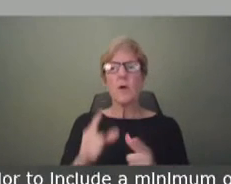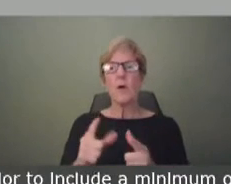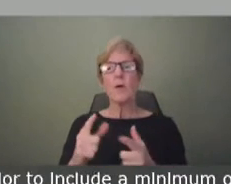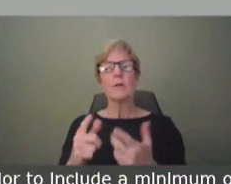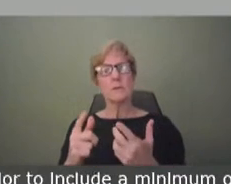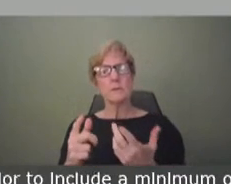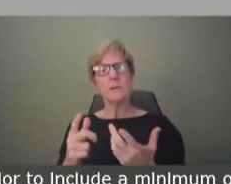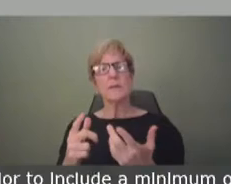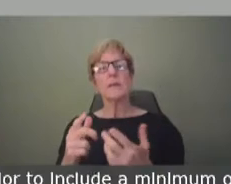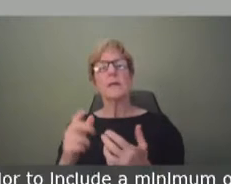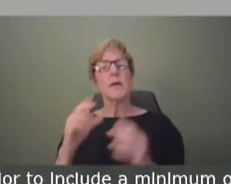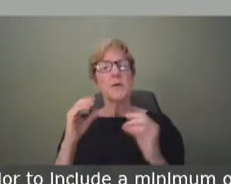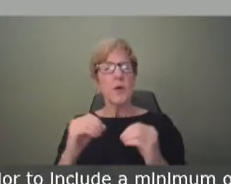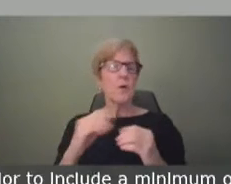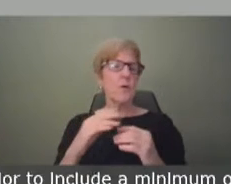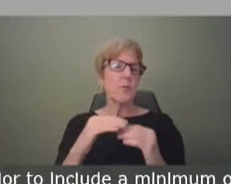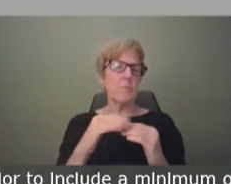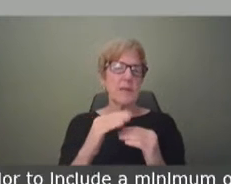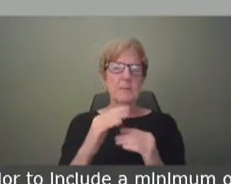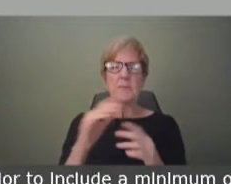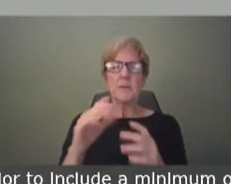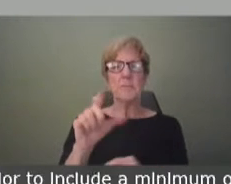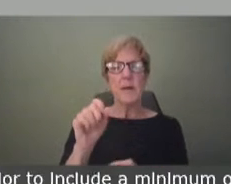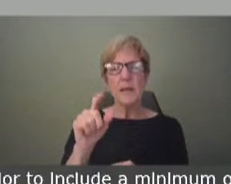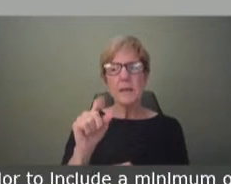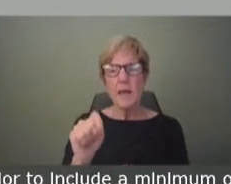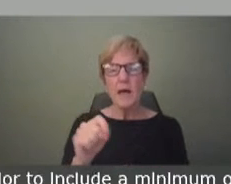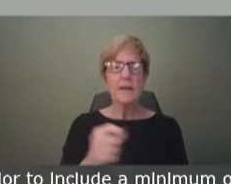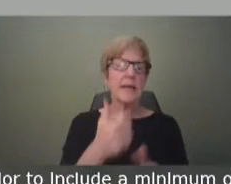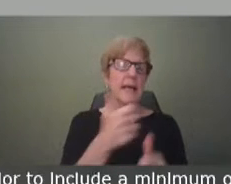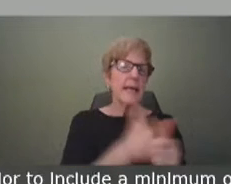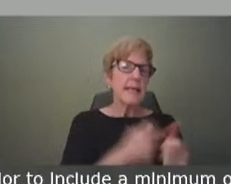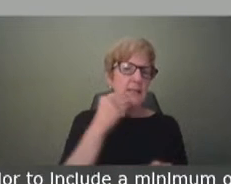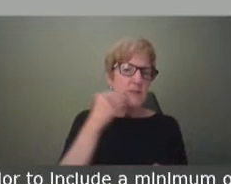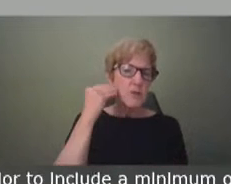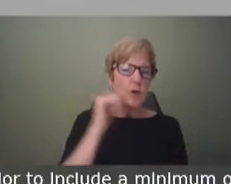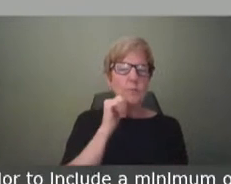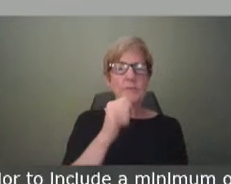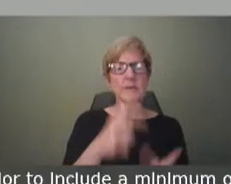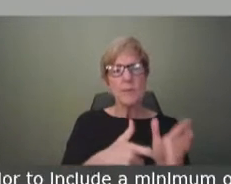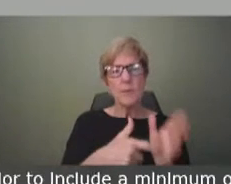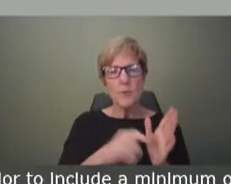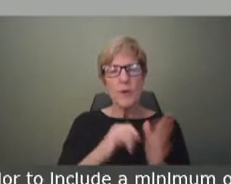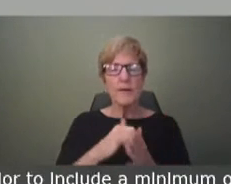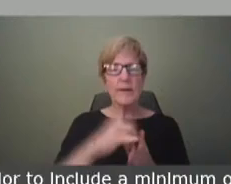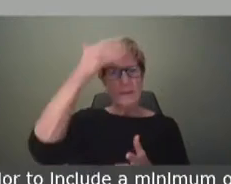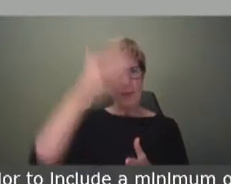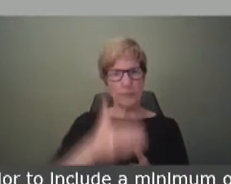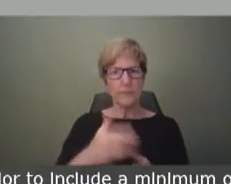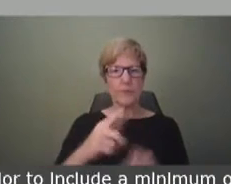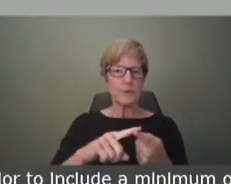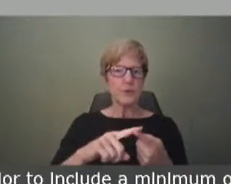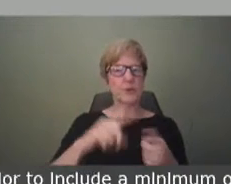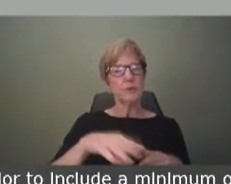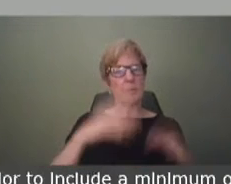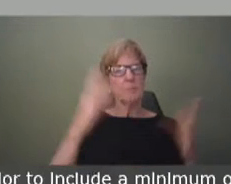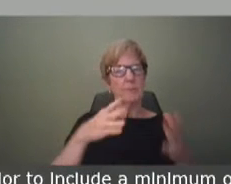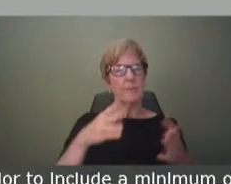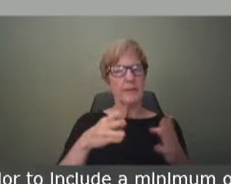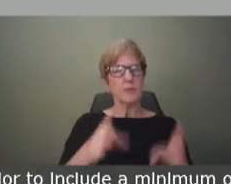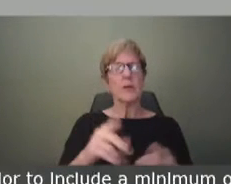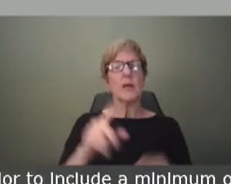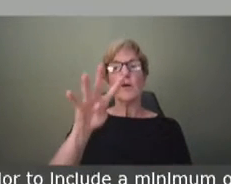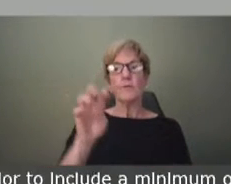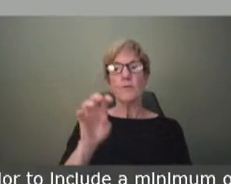lot size or width individual units would not be required to have Frontage on a public or private street but would comply with the 400t Ral